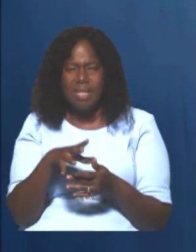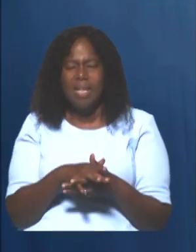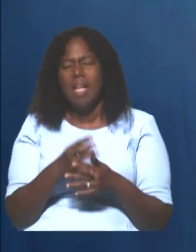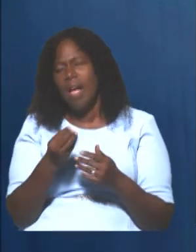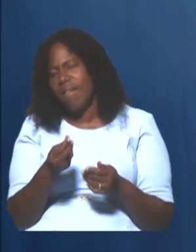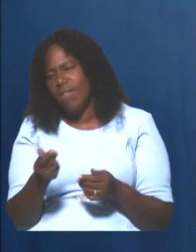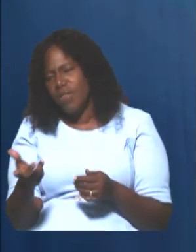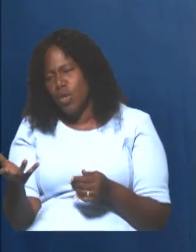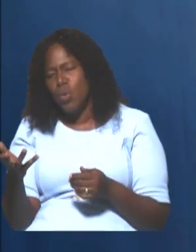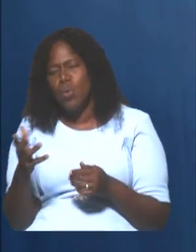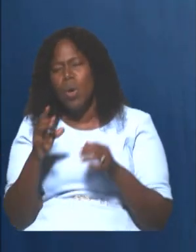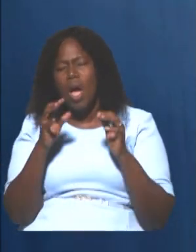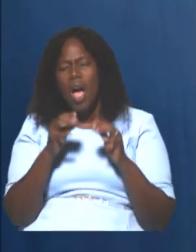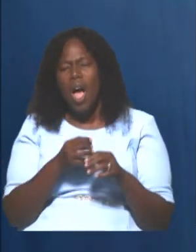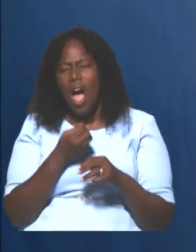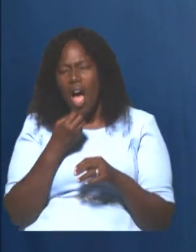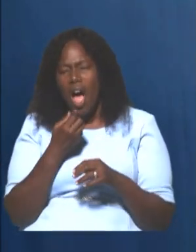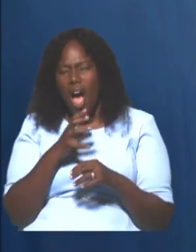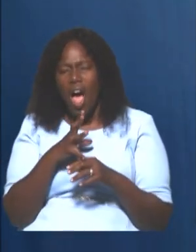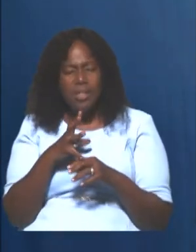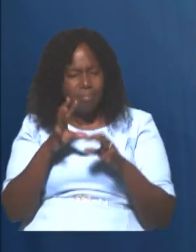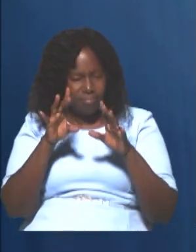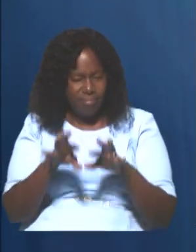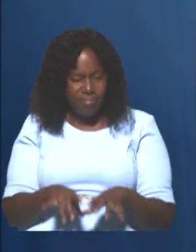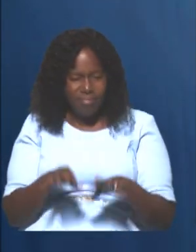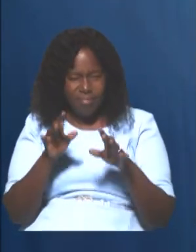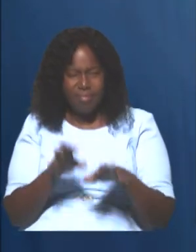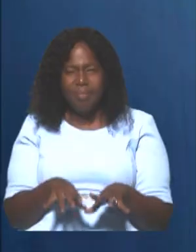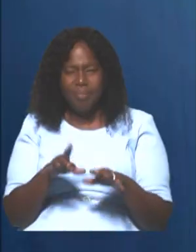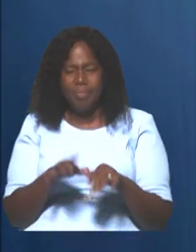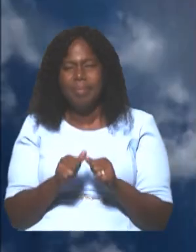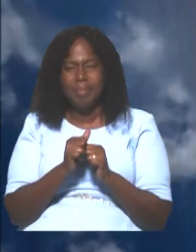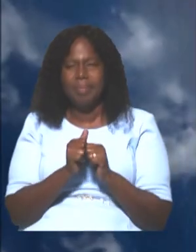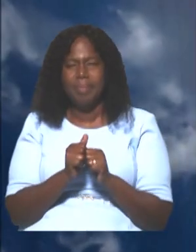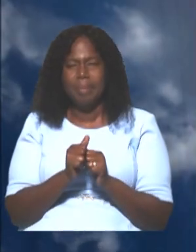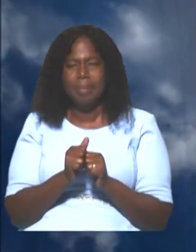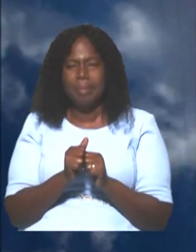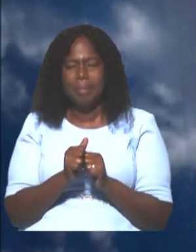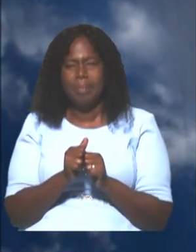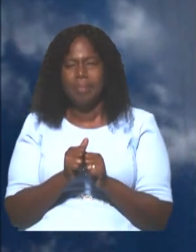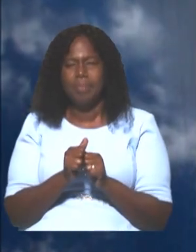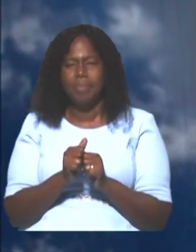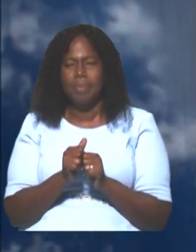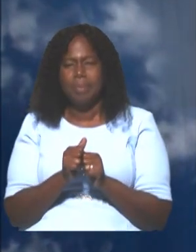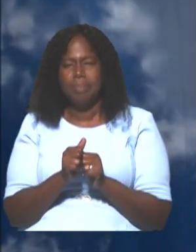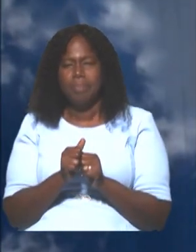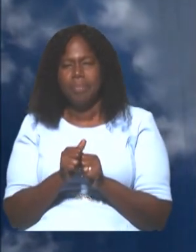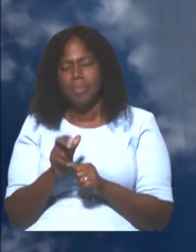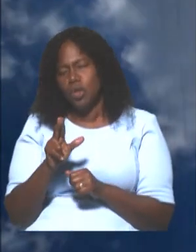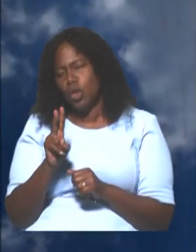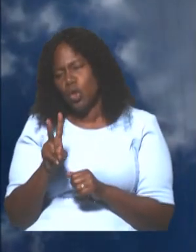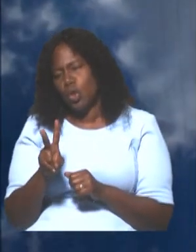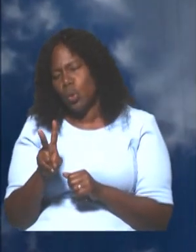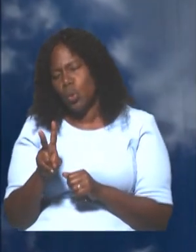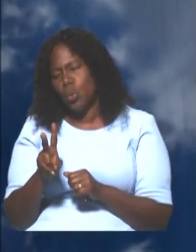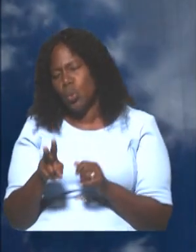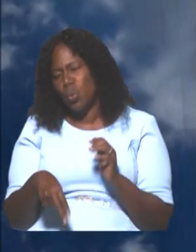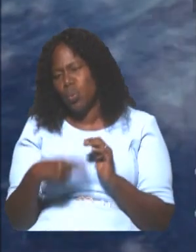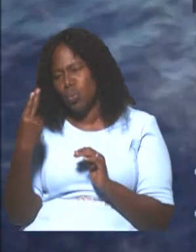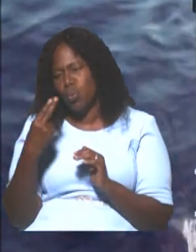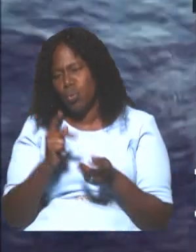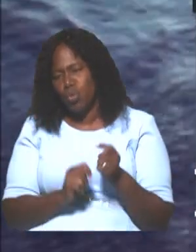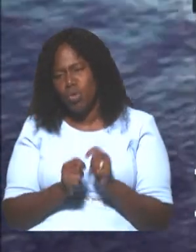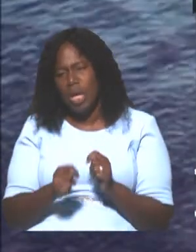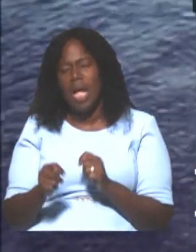few brief heat-induced showers. Daytime highs will reach around 33 degrees in Trinidad and 32 over in